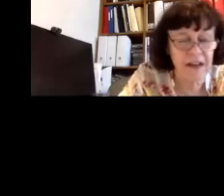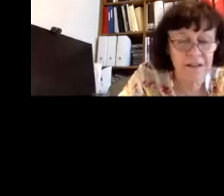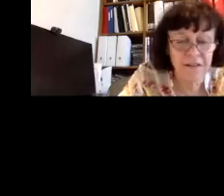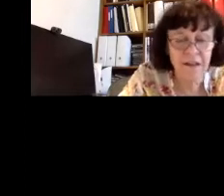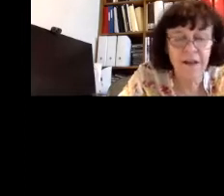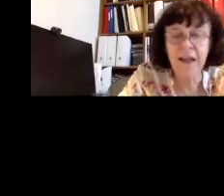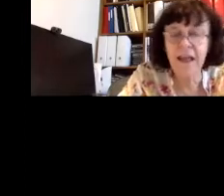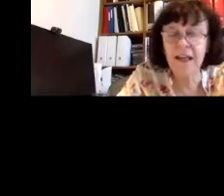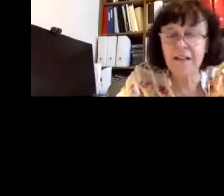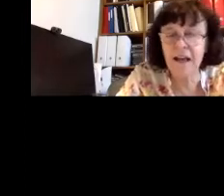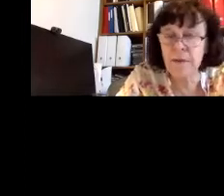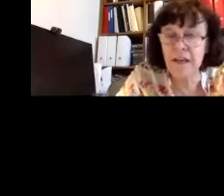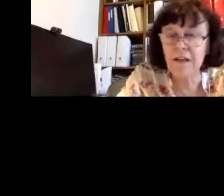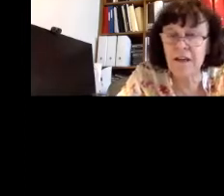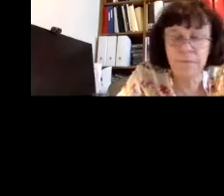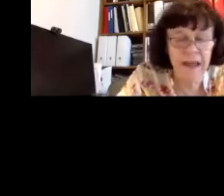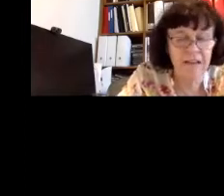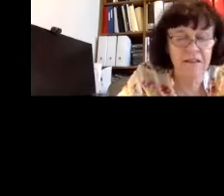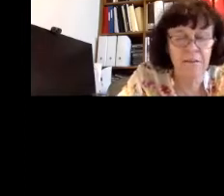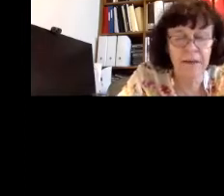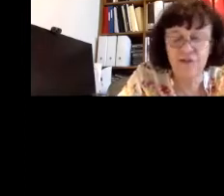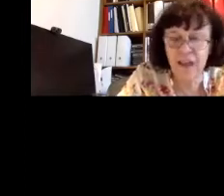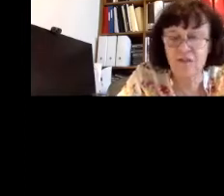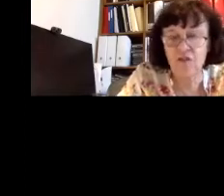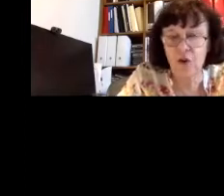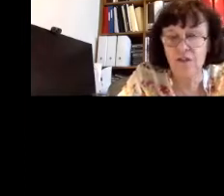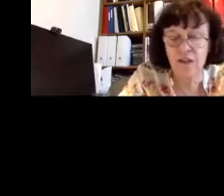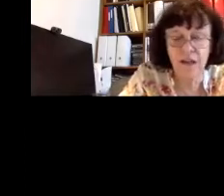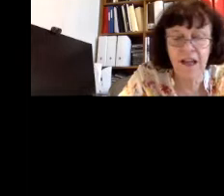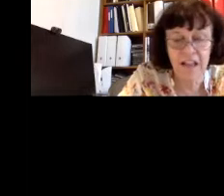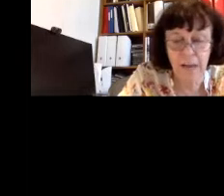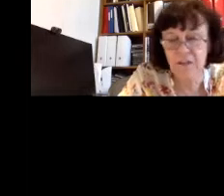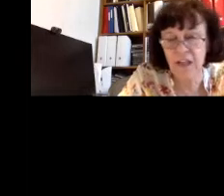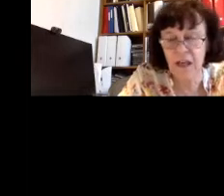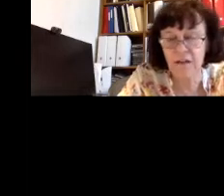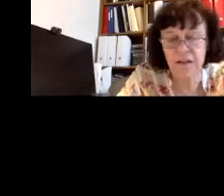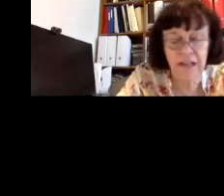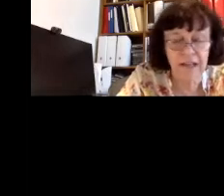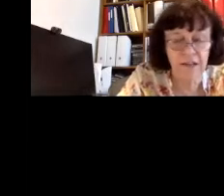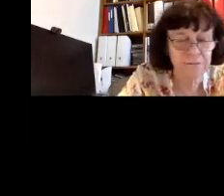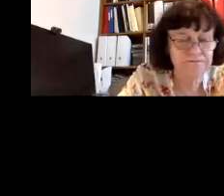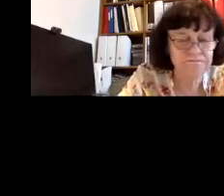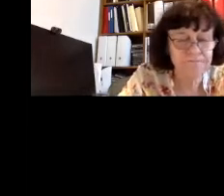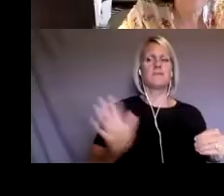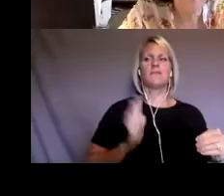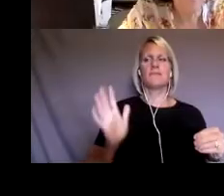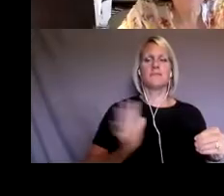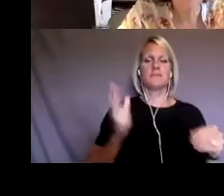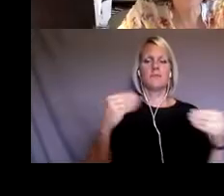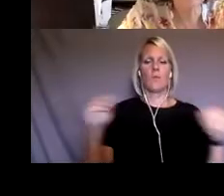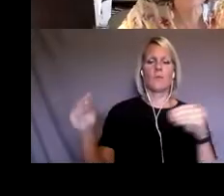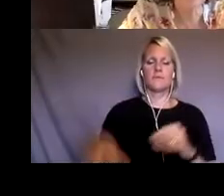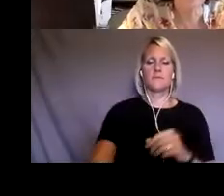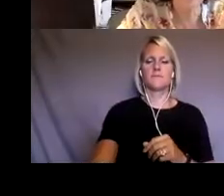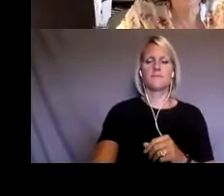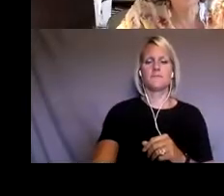the rents and are being replaced by chain stores and upscale retailers. So